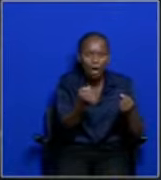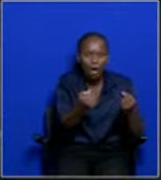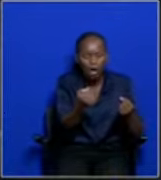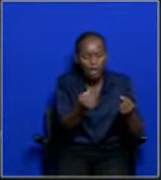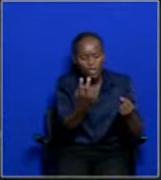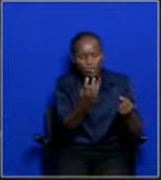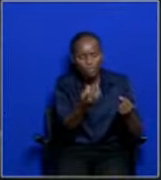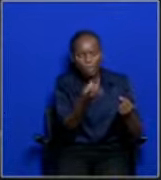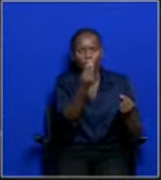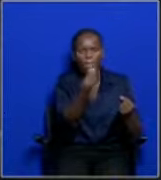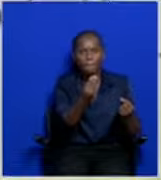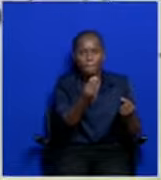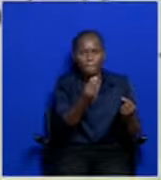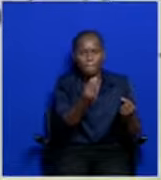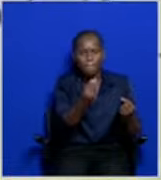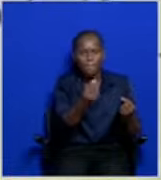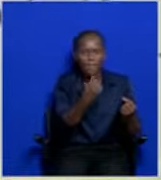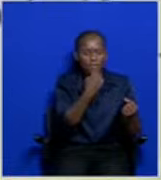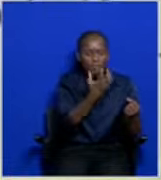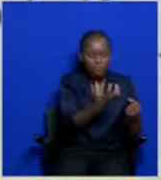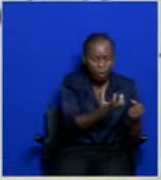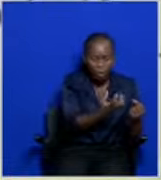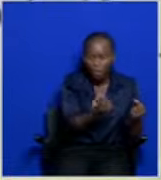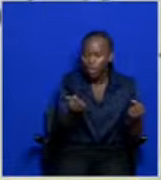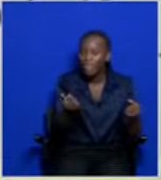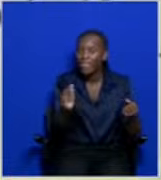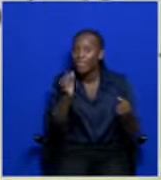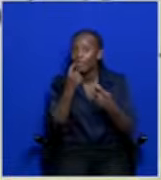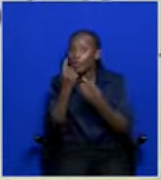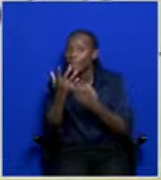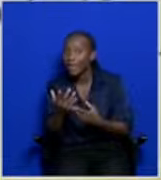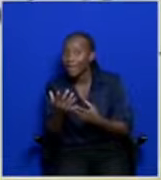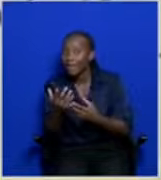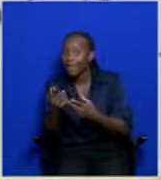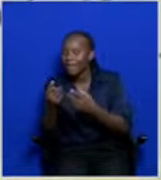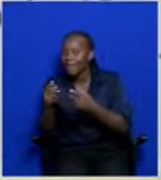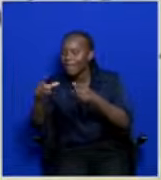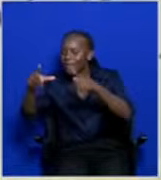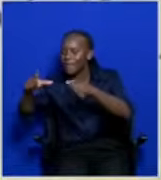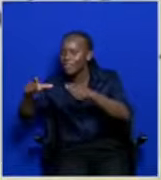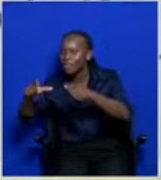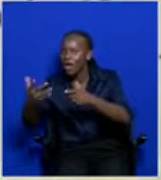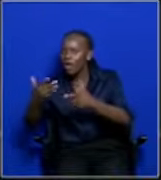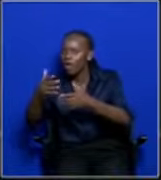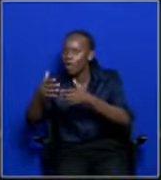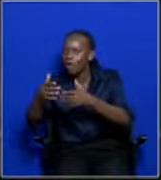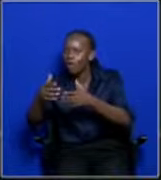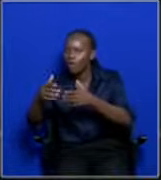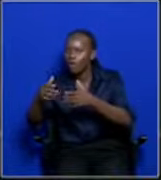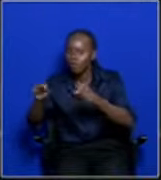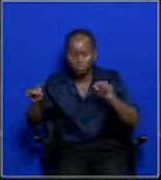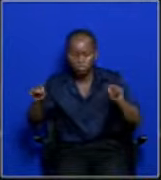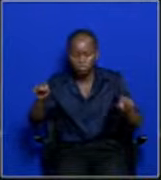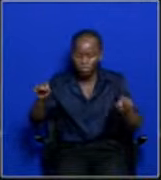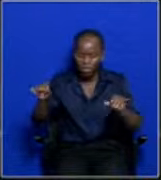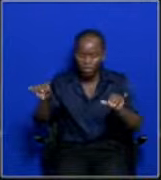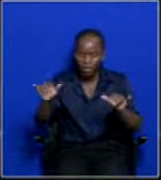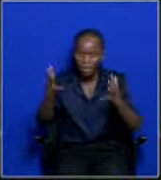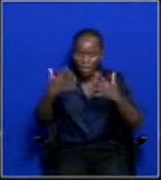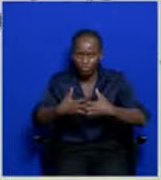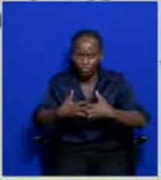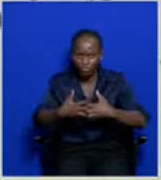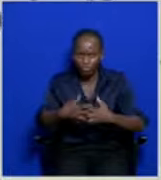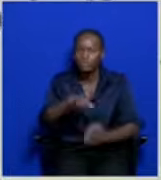complainants? Yes, they match. Even the Section 212 statement, the report, that